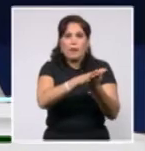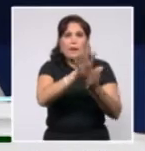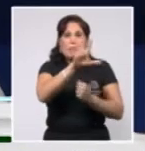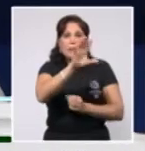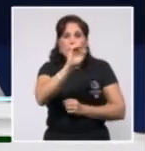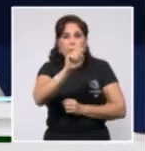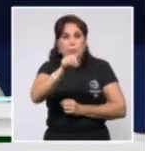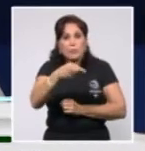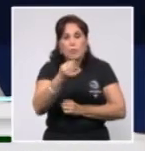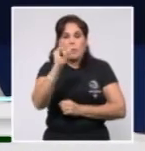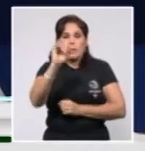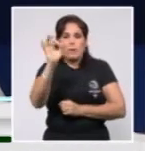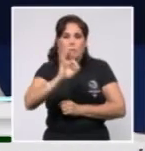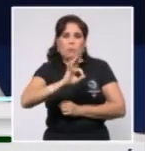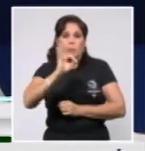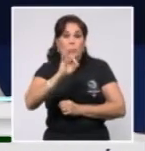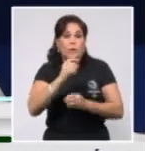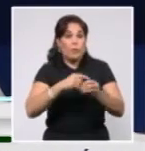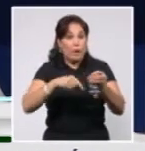491, or